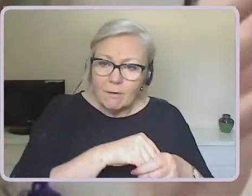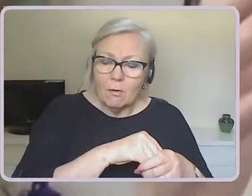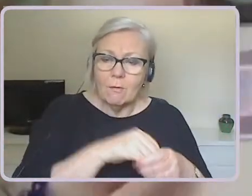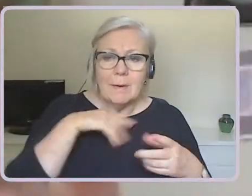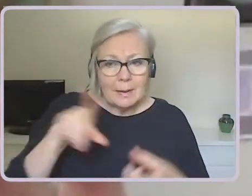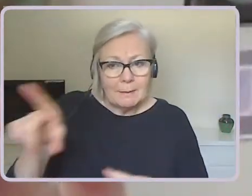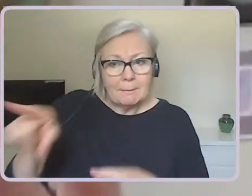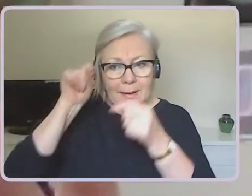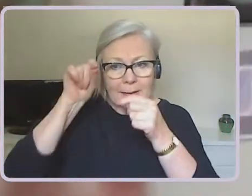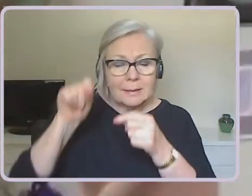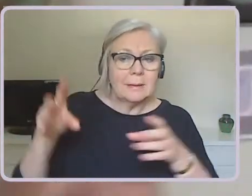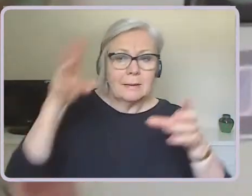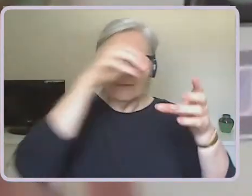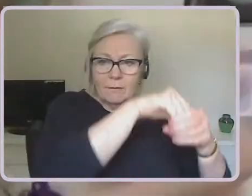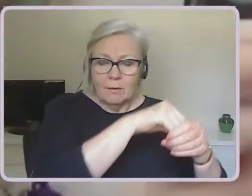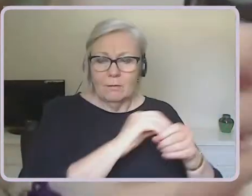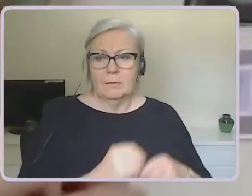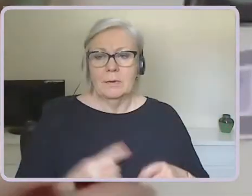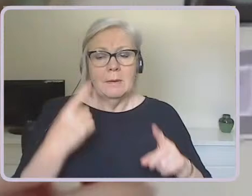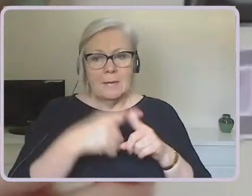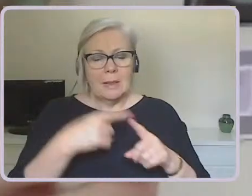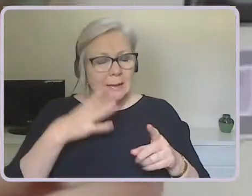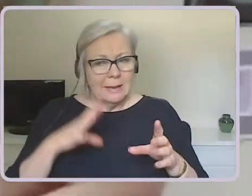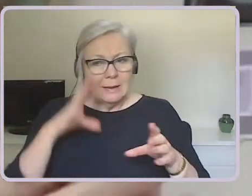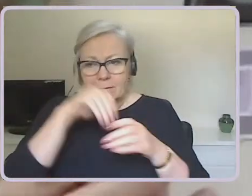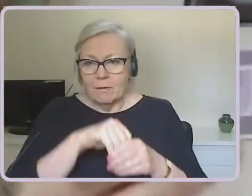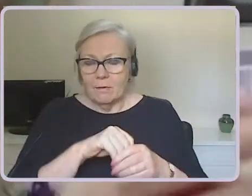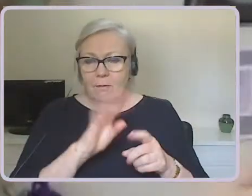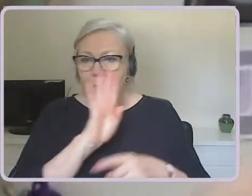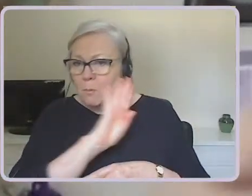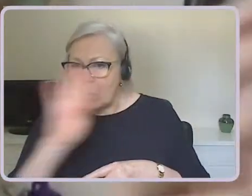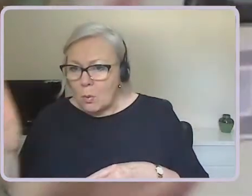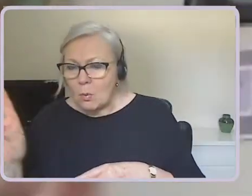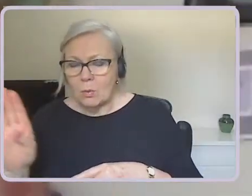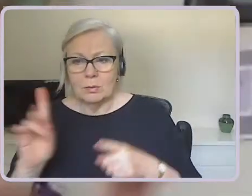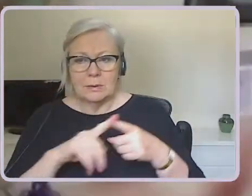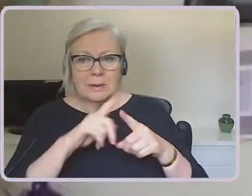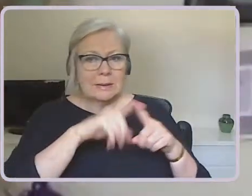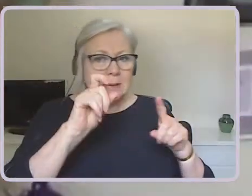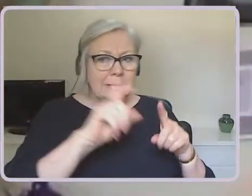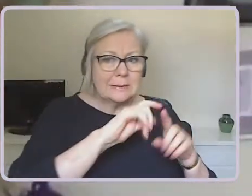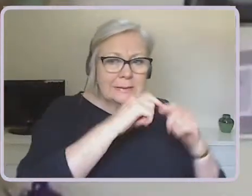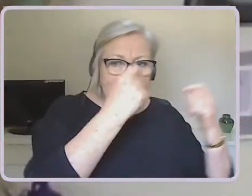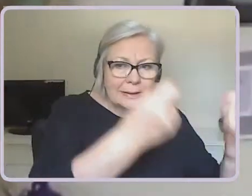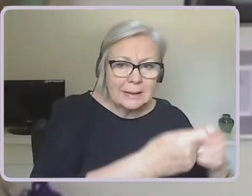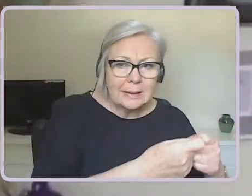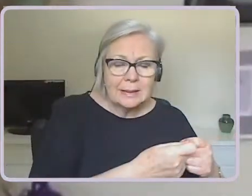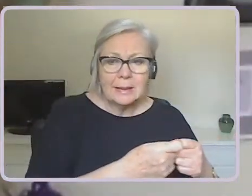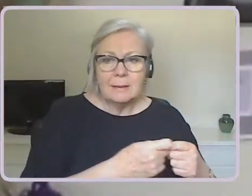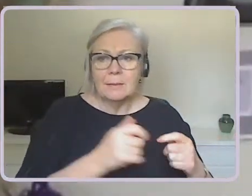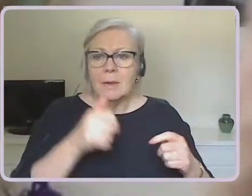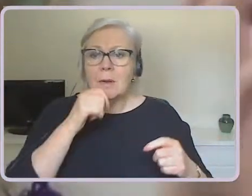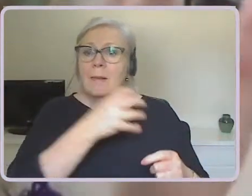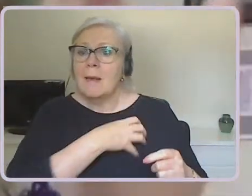also about being in those rooms, the boards and the executive teams. So it is about the mayor or the deputy mayor. It's about the,